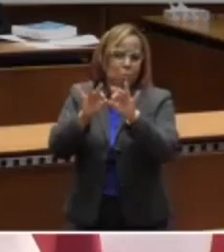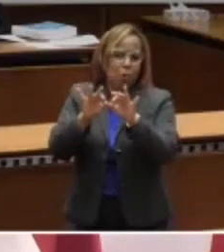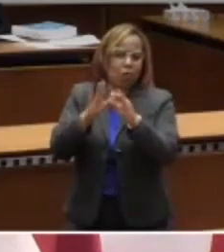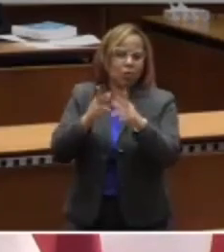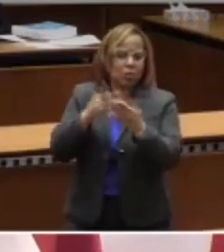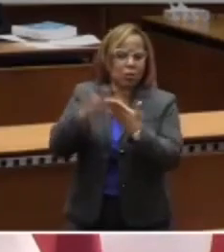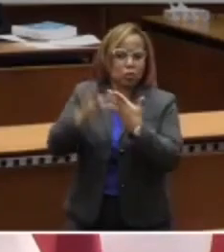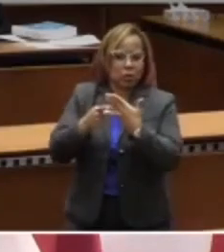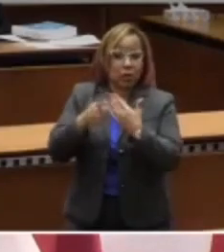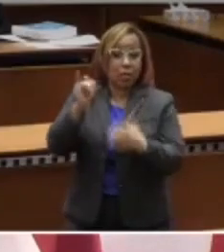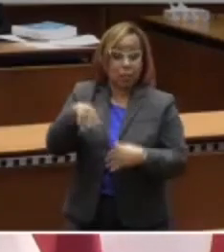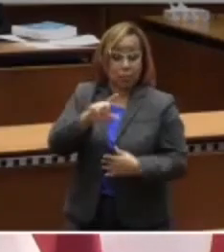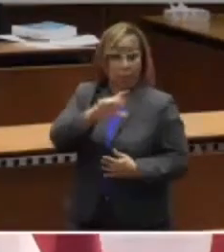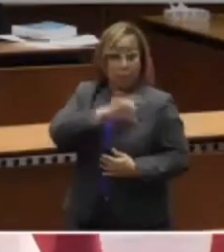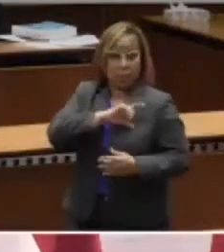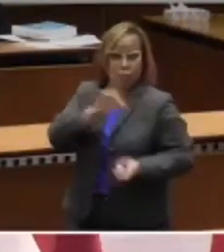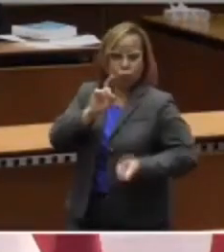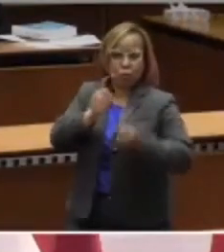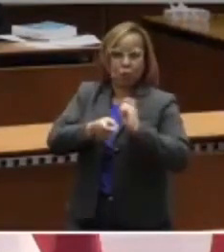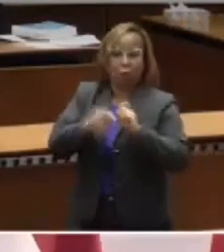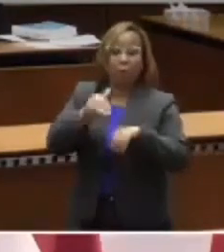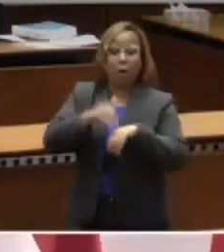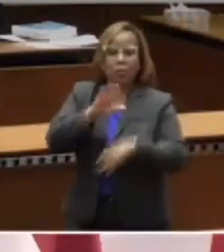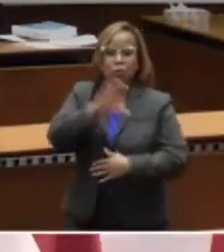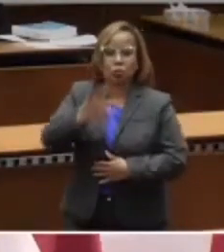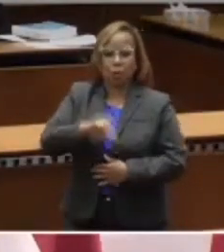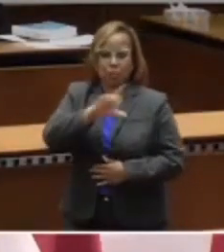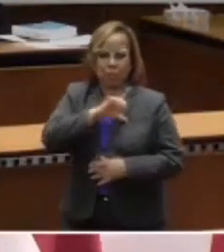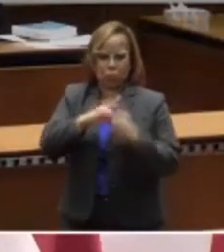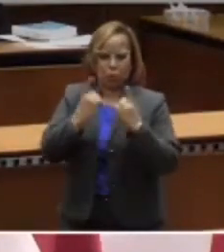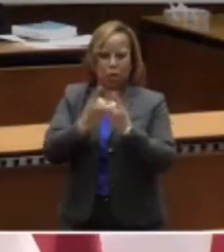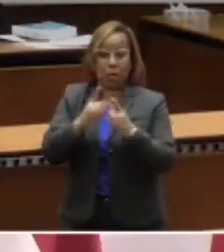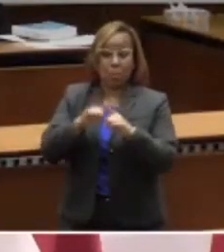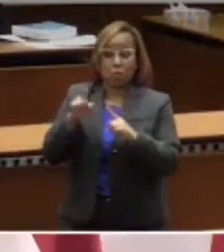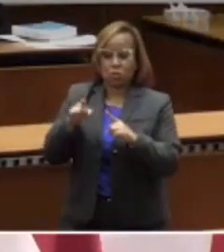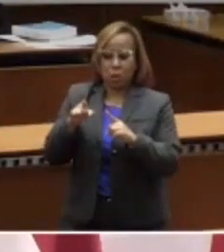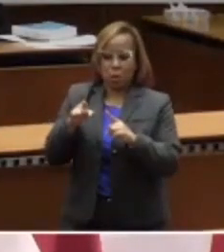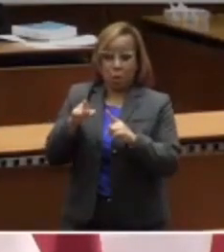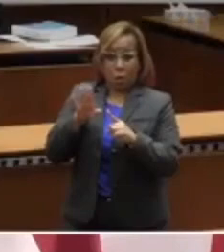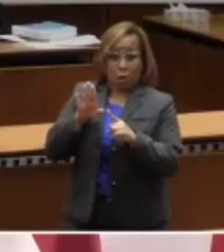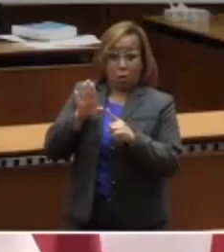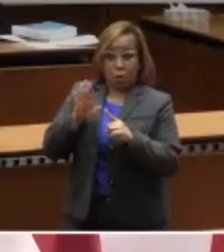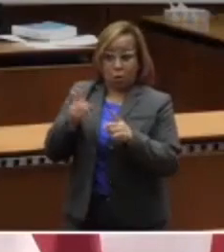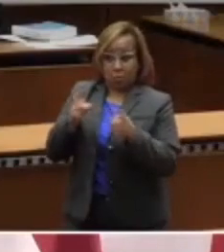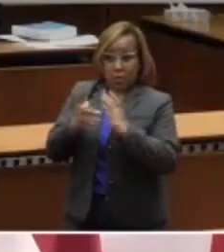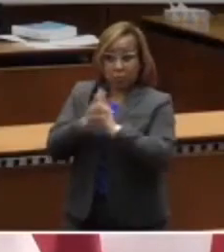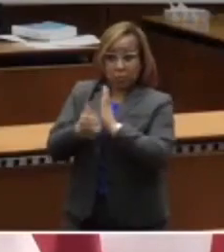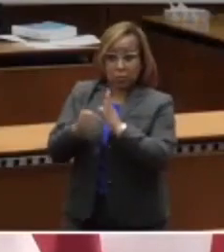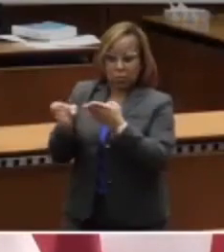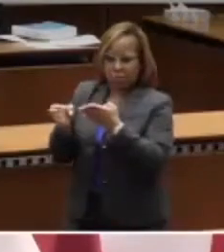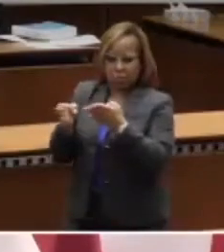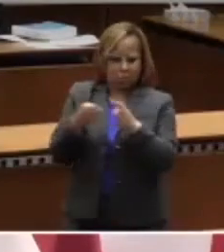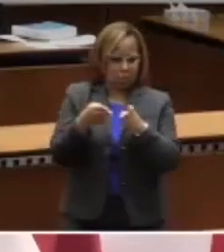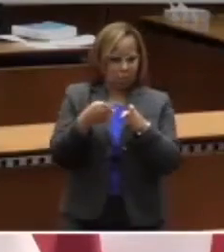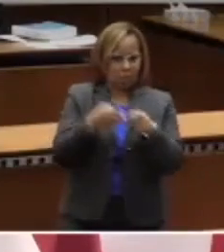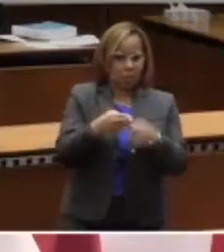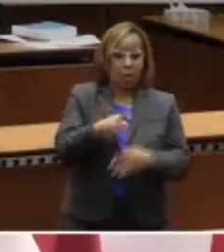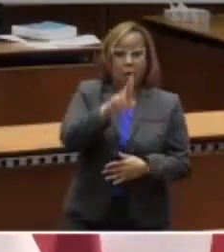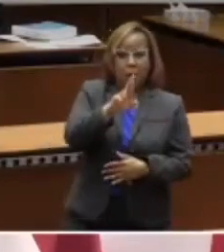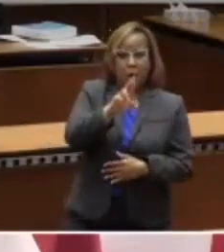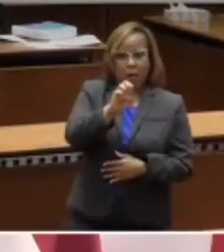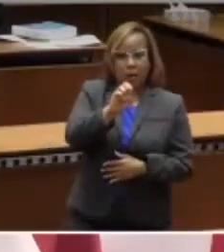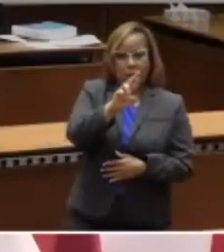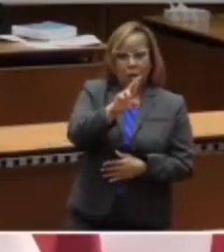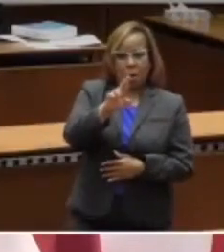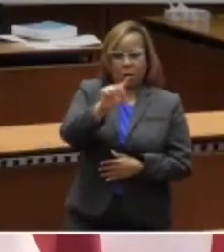and that was police reform at the Chicago Police Department. But she quickly applied her management skills to the